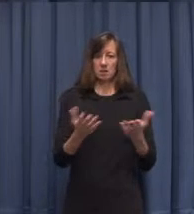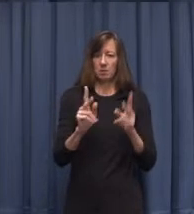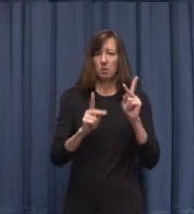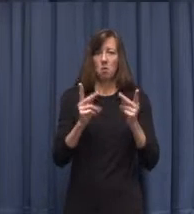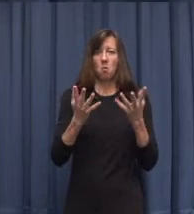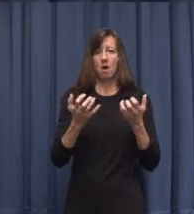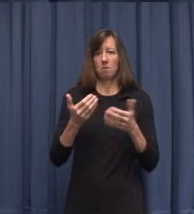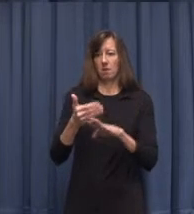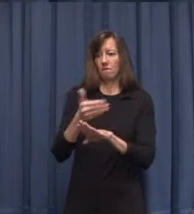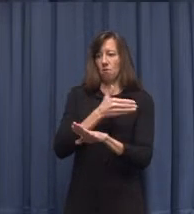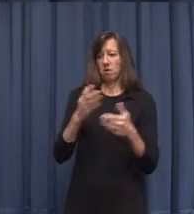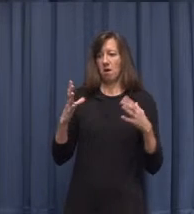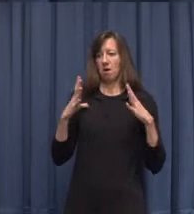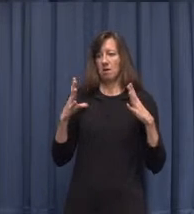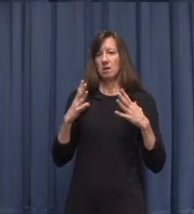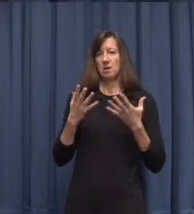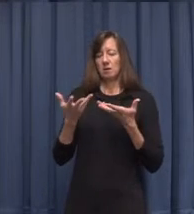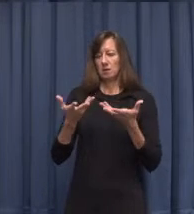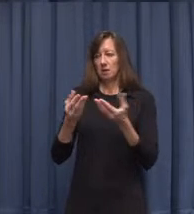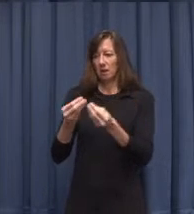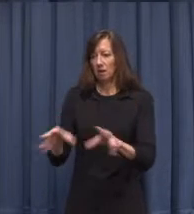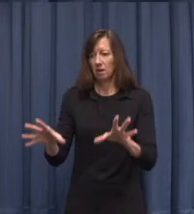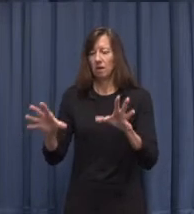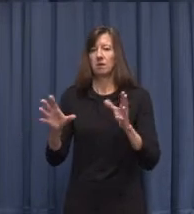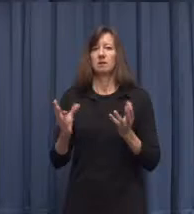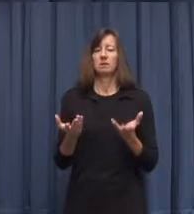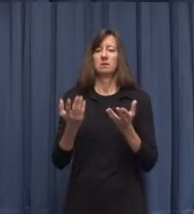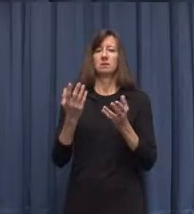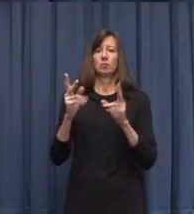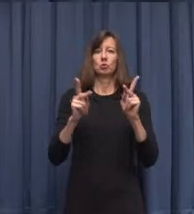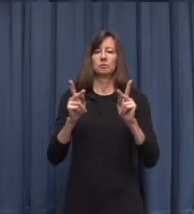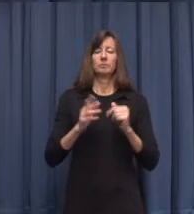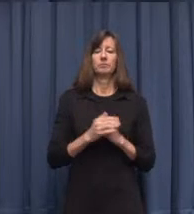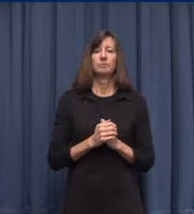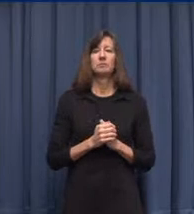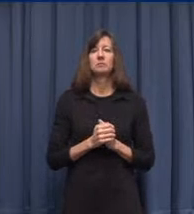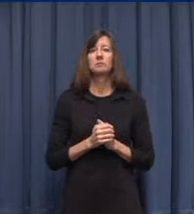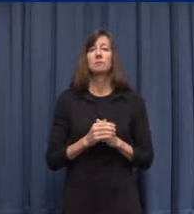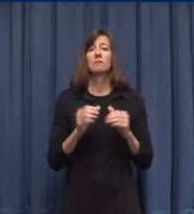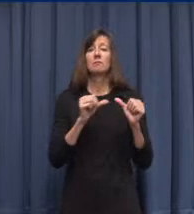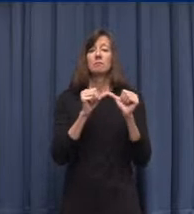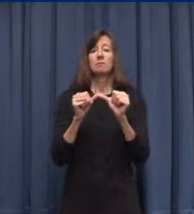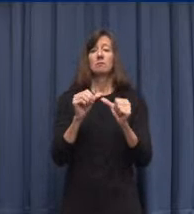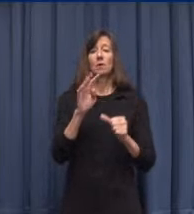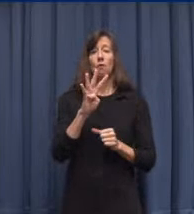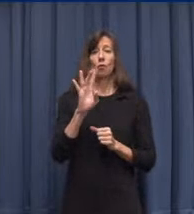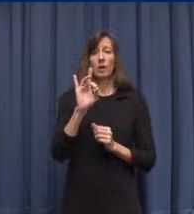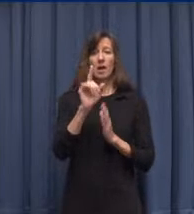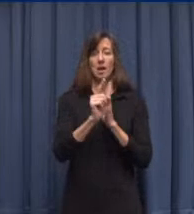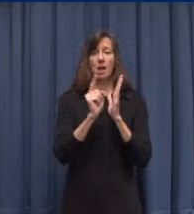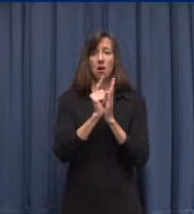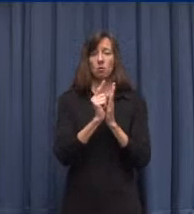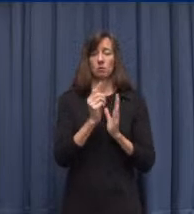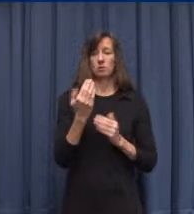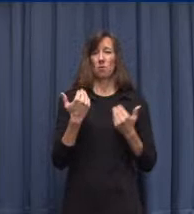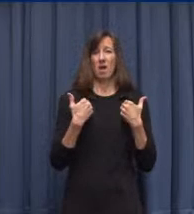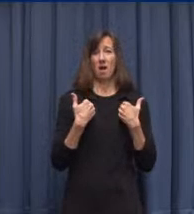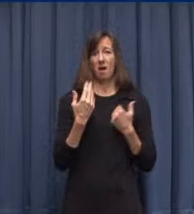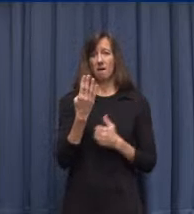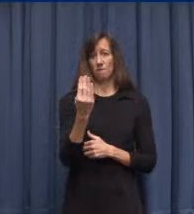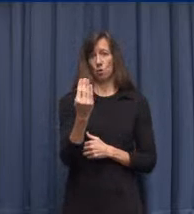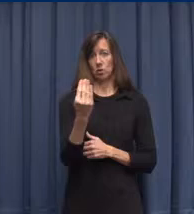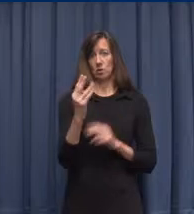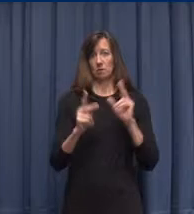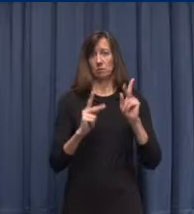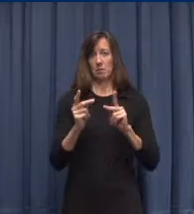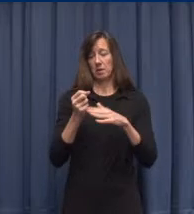Hospitalization numbers that number is holding steady in the last 48 hours. We remain at 14 hospitalized, but you can